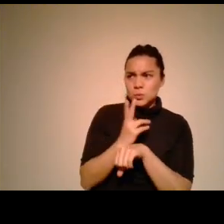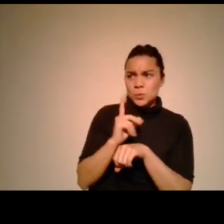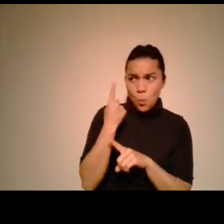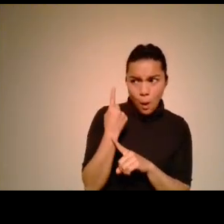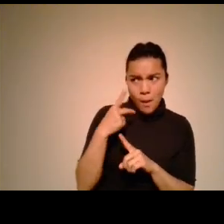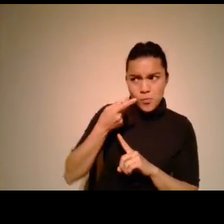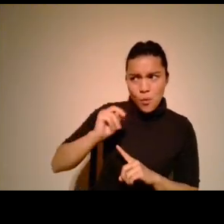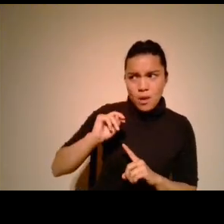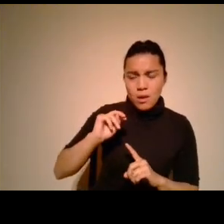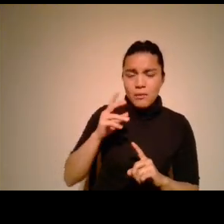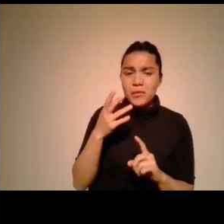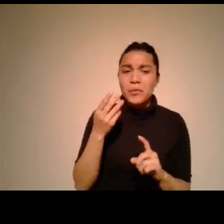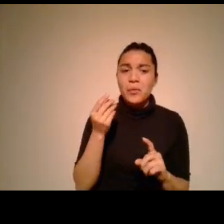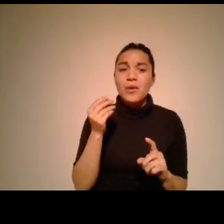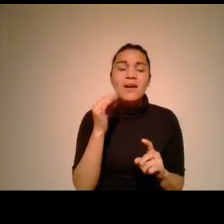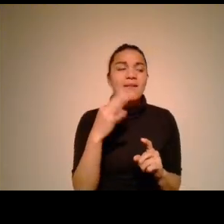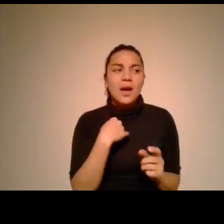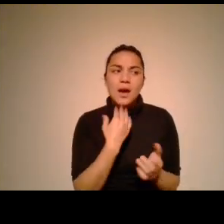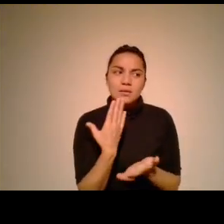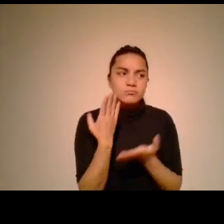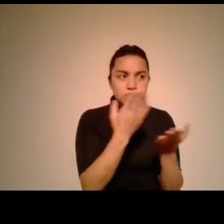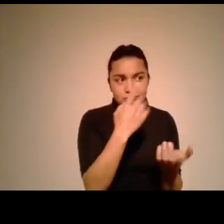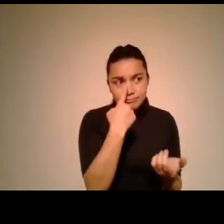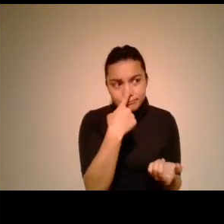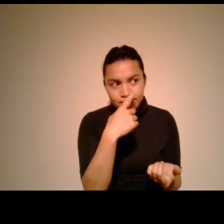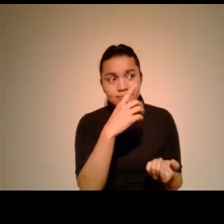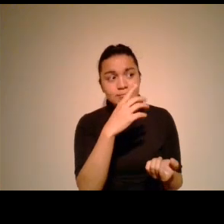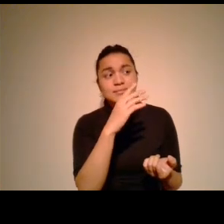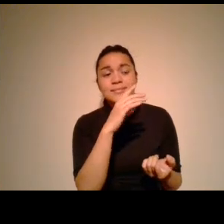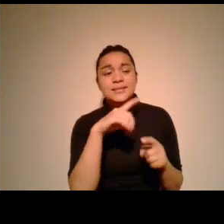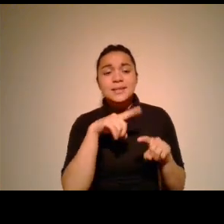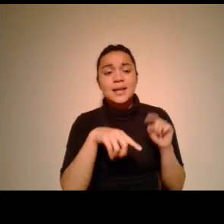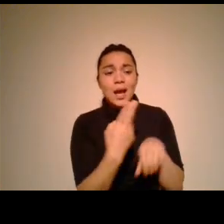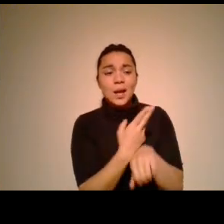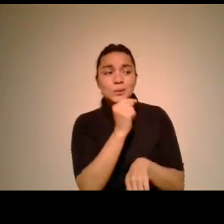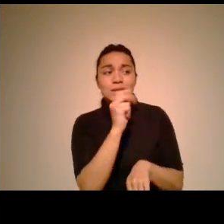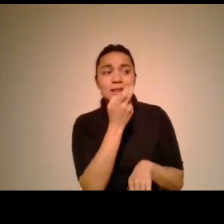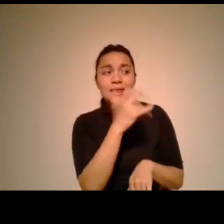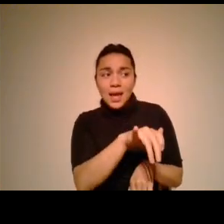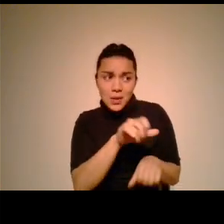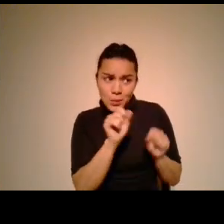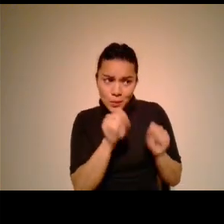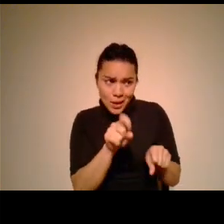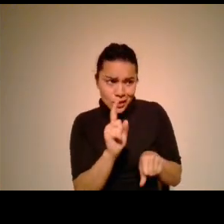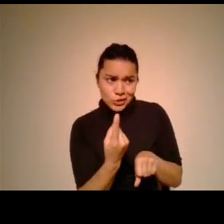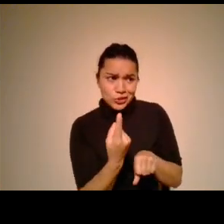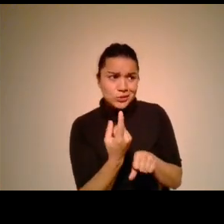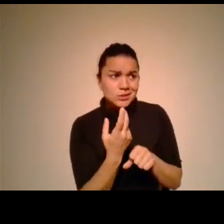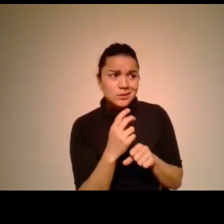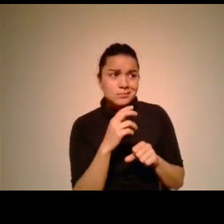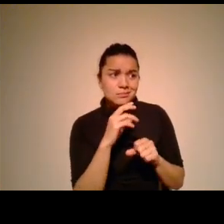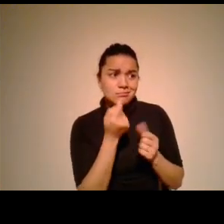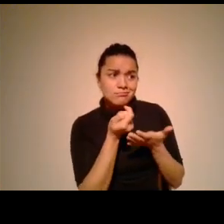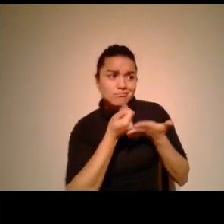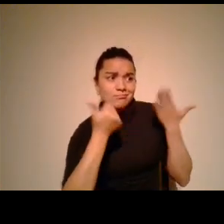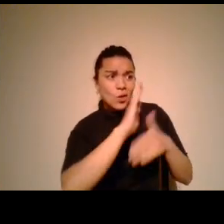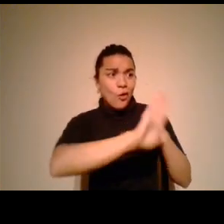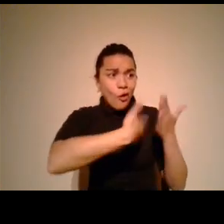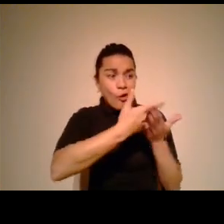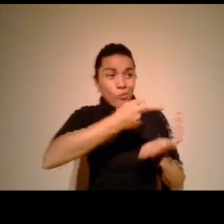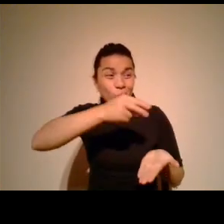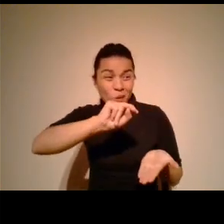I suggest that if they can't grammatically use singular they have the option of not using pronouns at all, as opposed